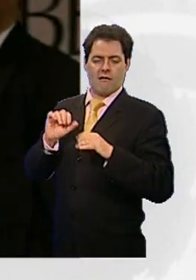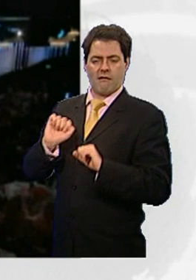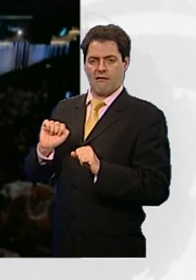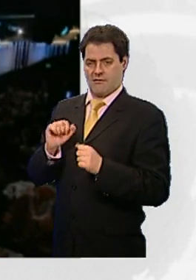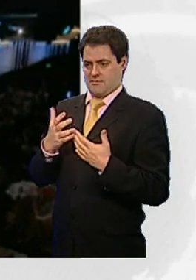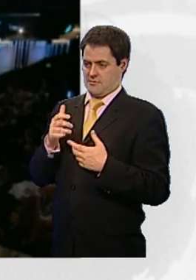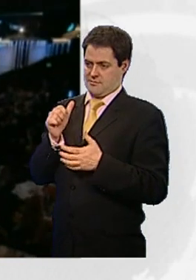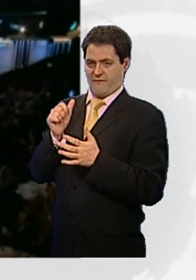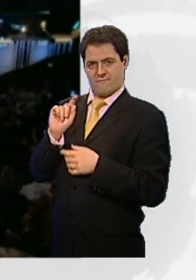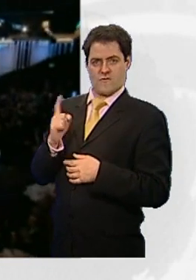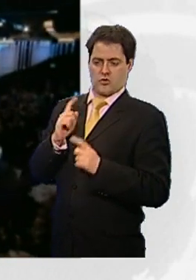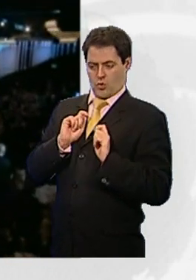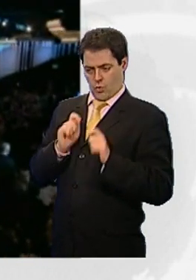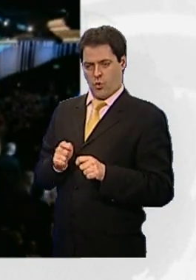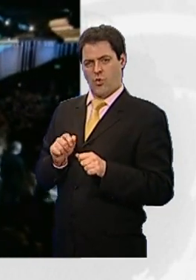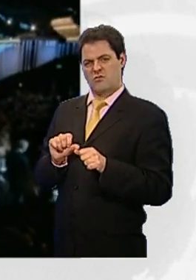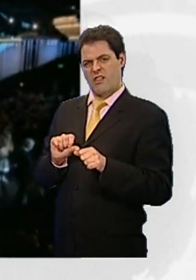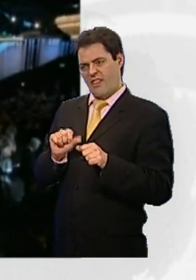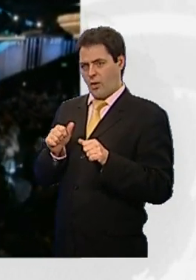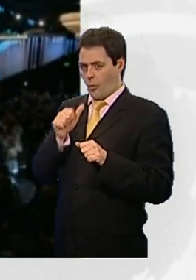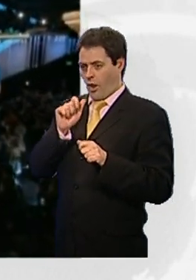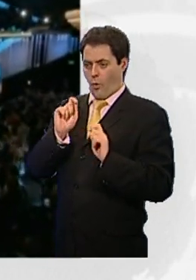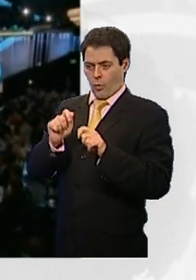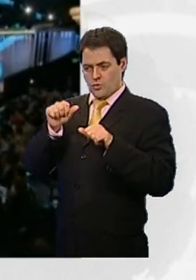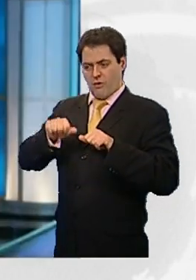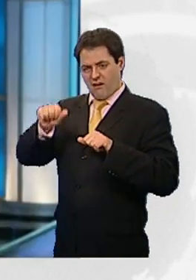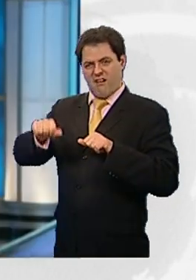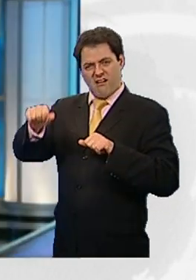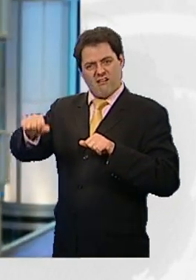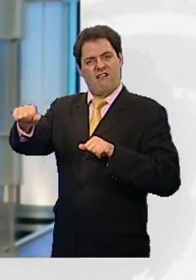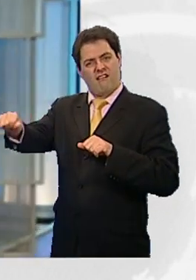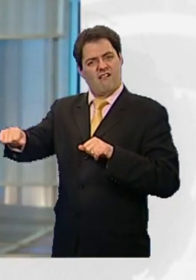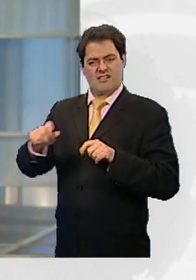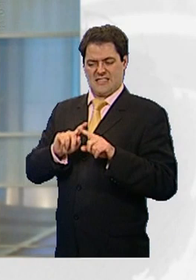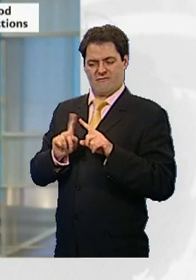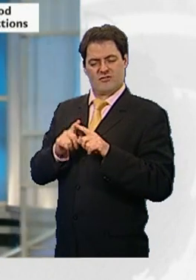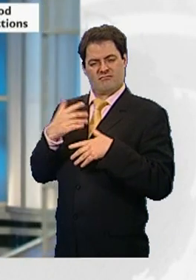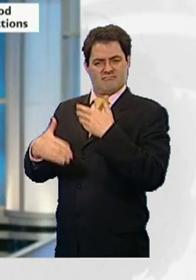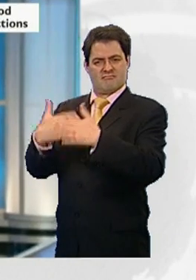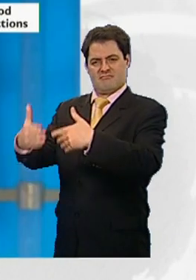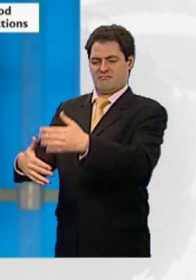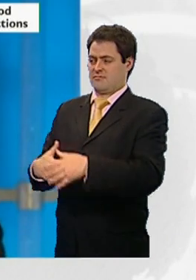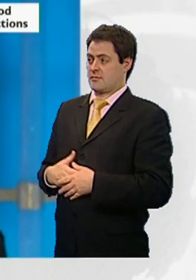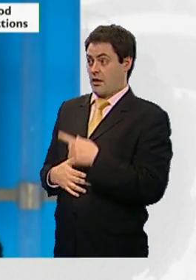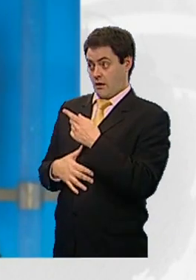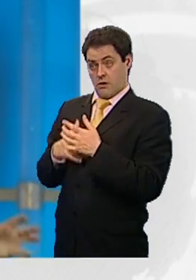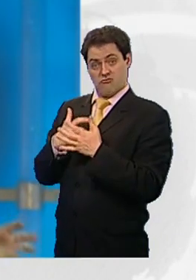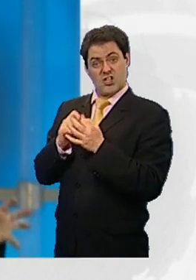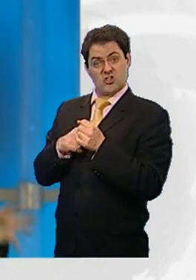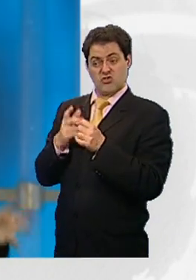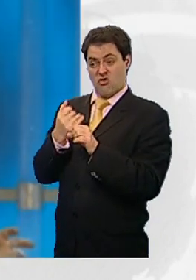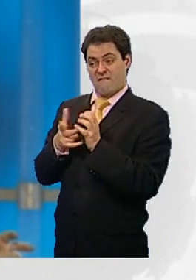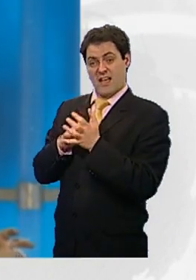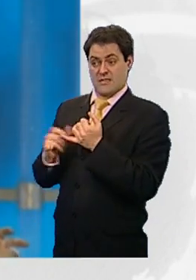of the annual awards season. Good evening, ladies and gentlemen. Ricky Gervais was invited back to present, despite upsetting everyone last